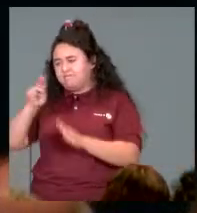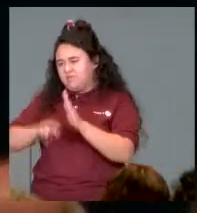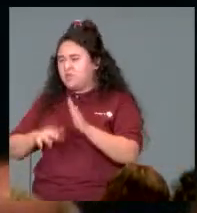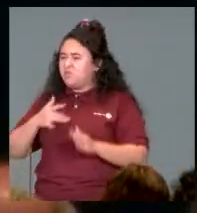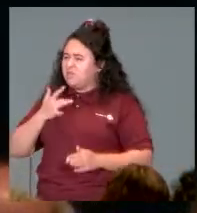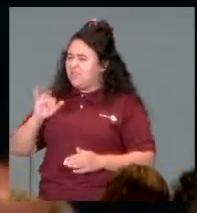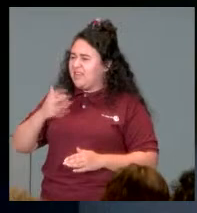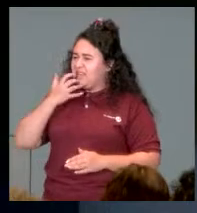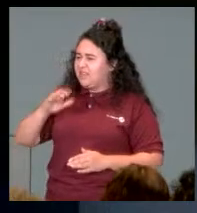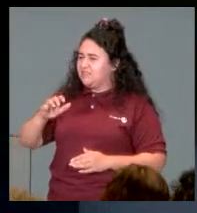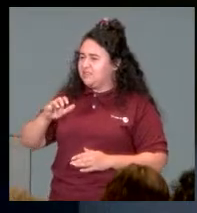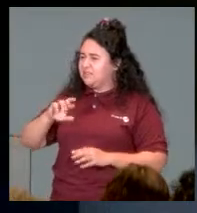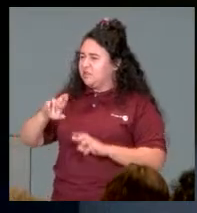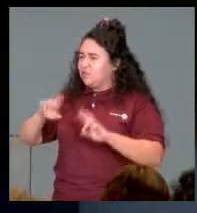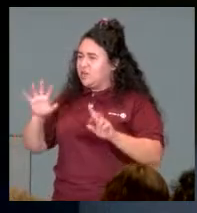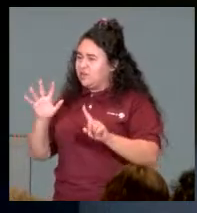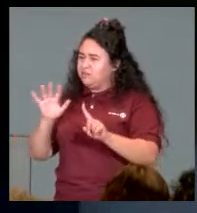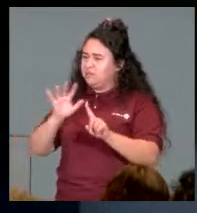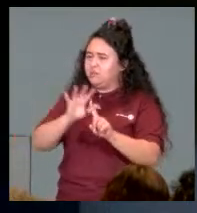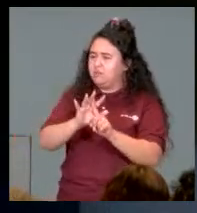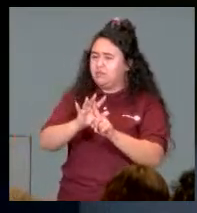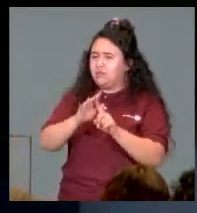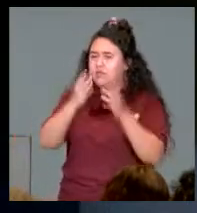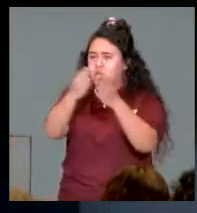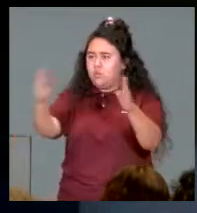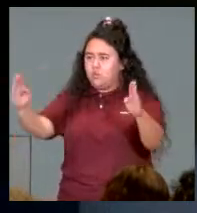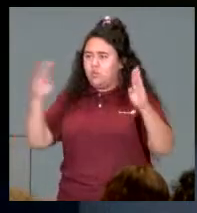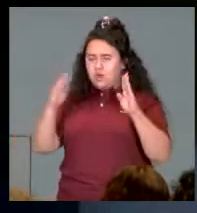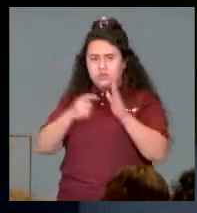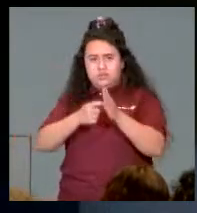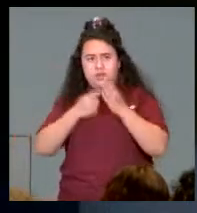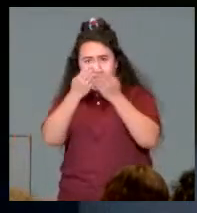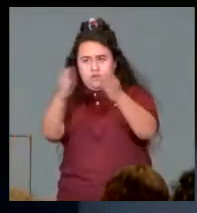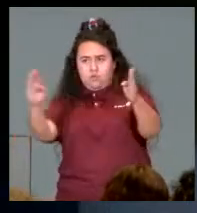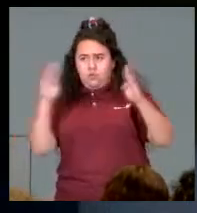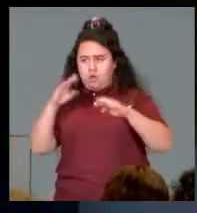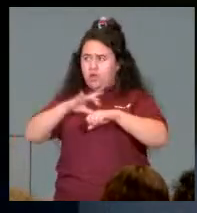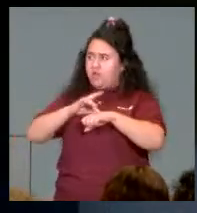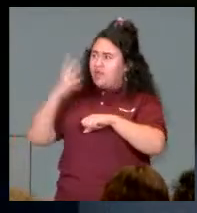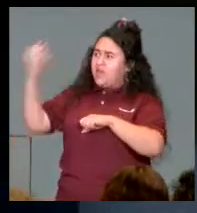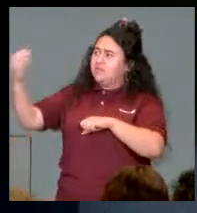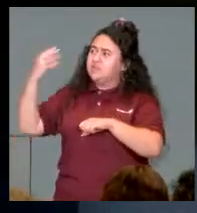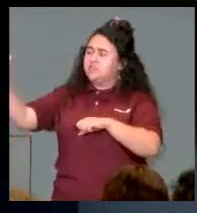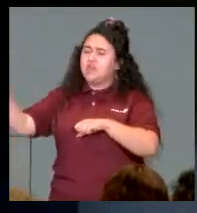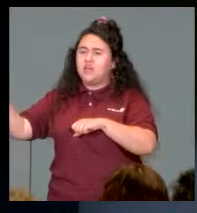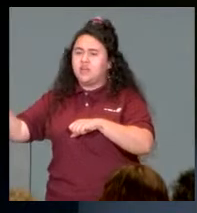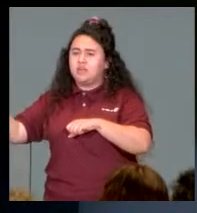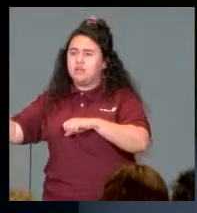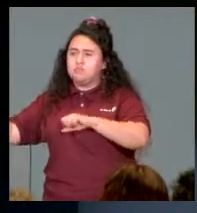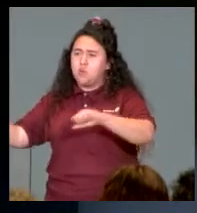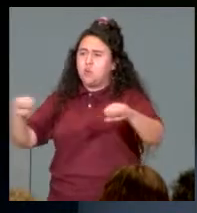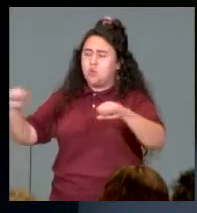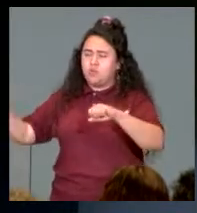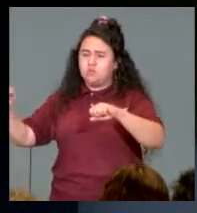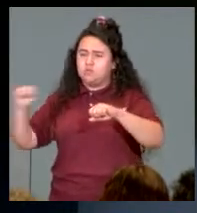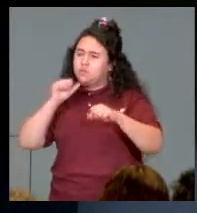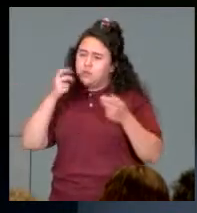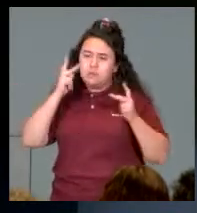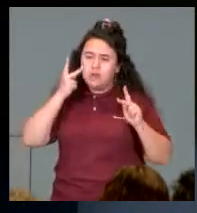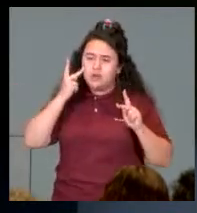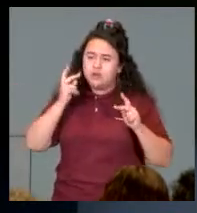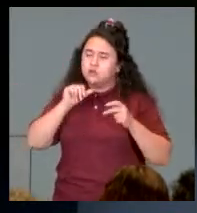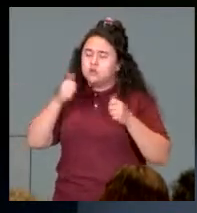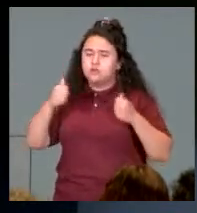heat. And when four walls demand to be four walls and the earth outside mutes, don't panic. Don't